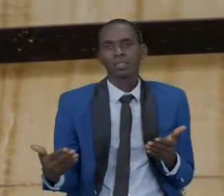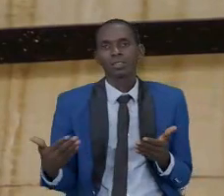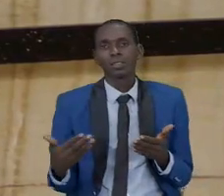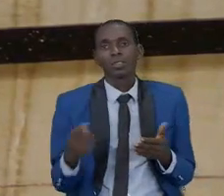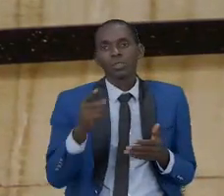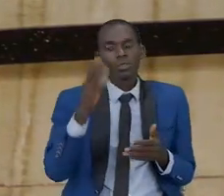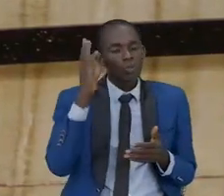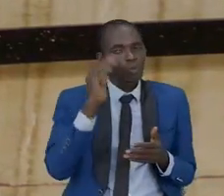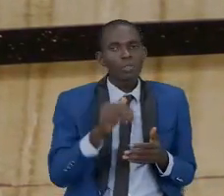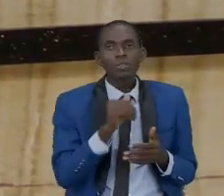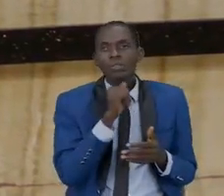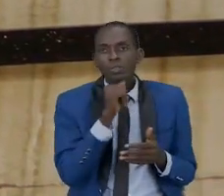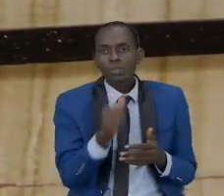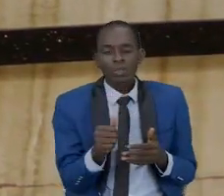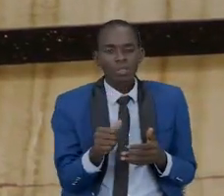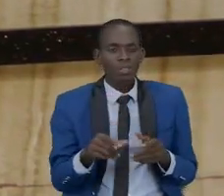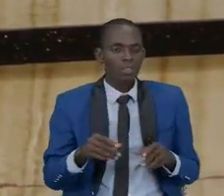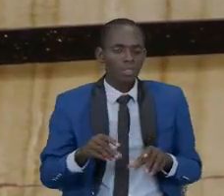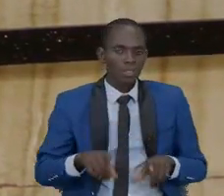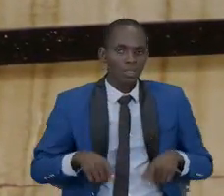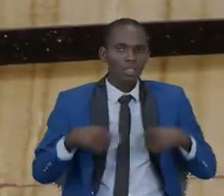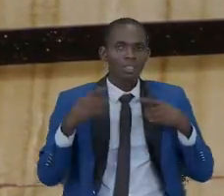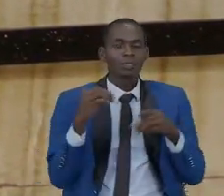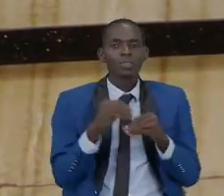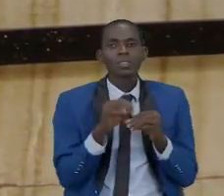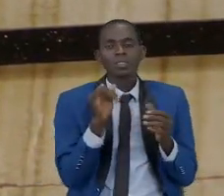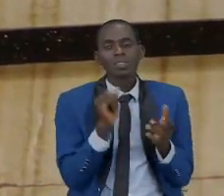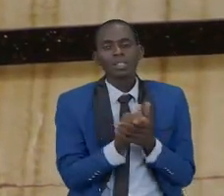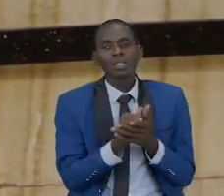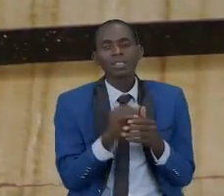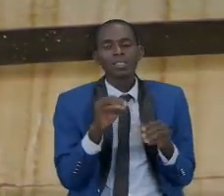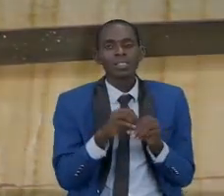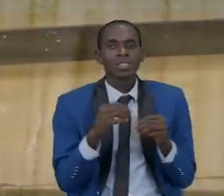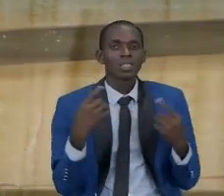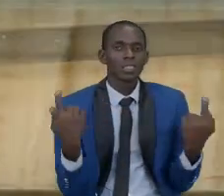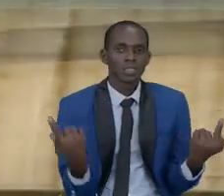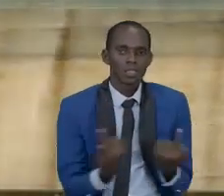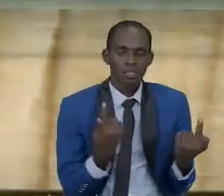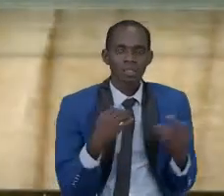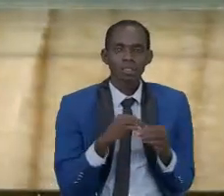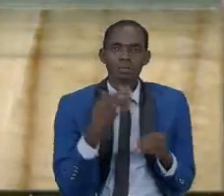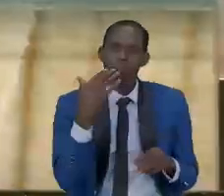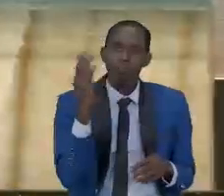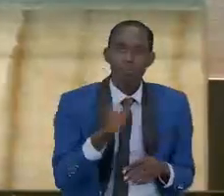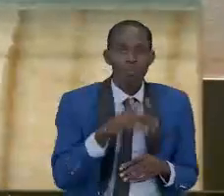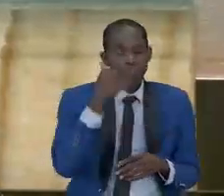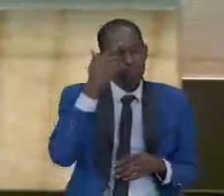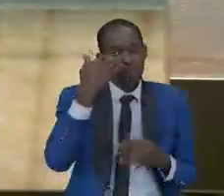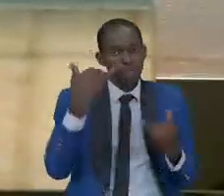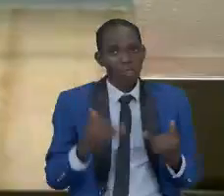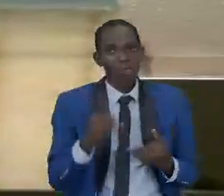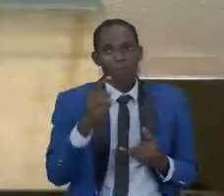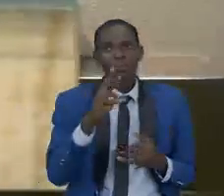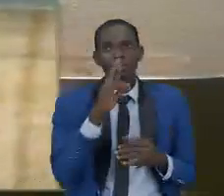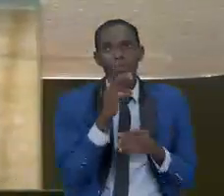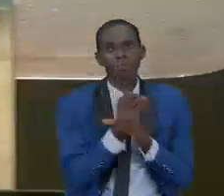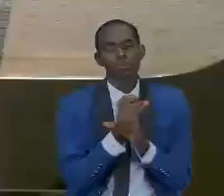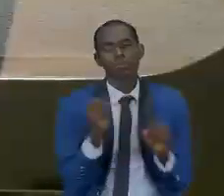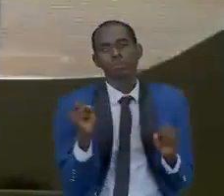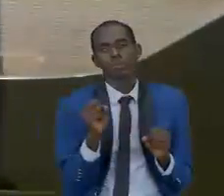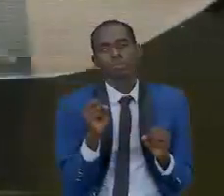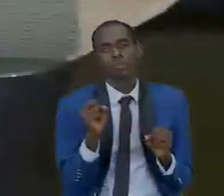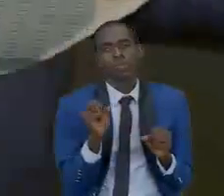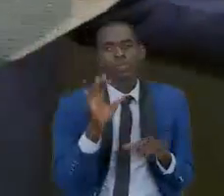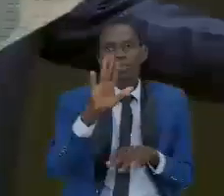life in lawlessness in evil because you are now Sage your